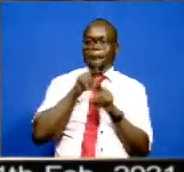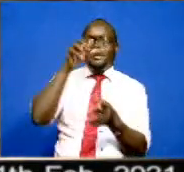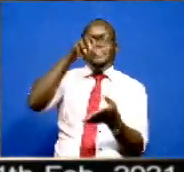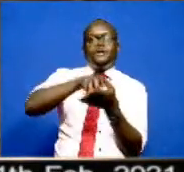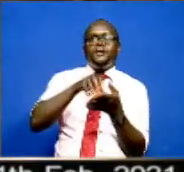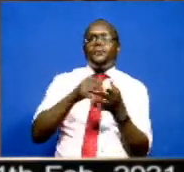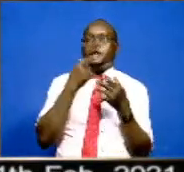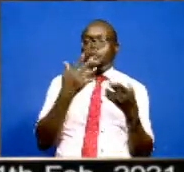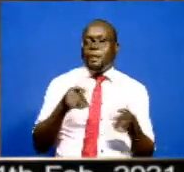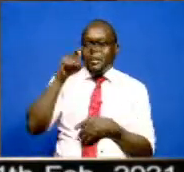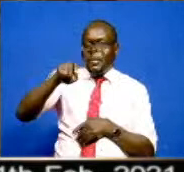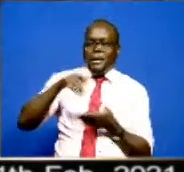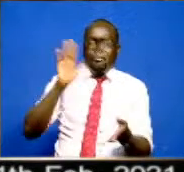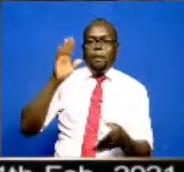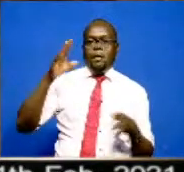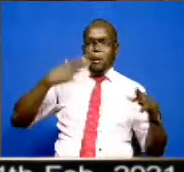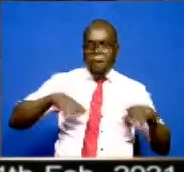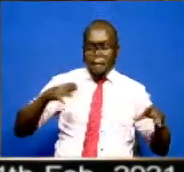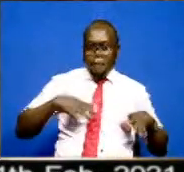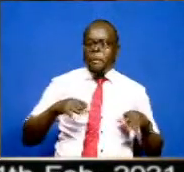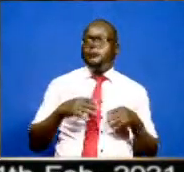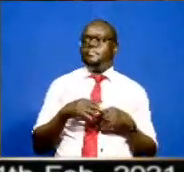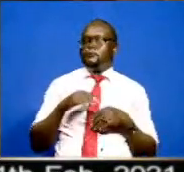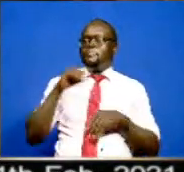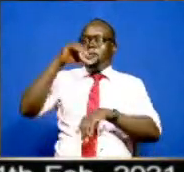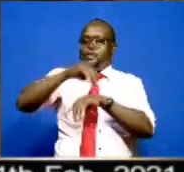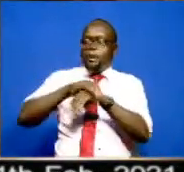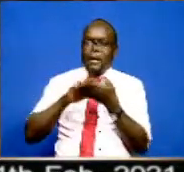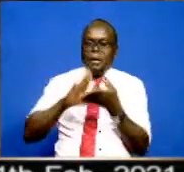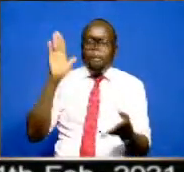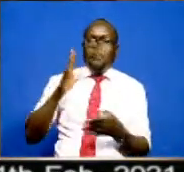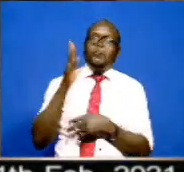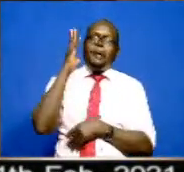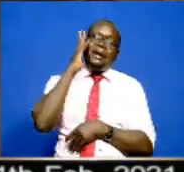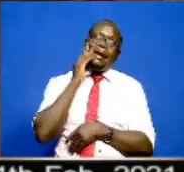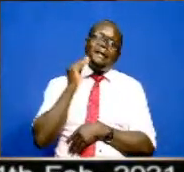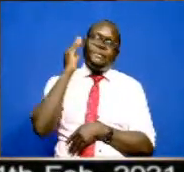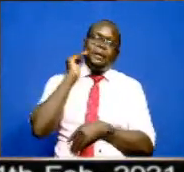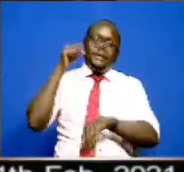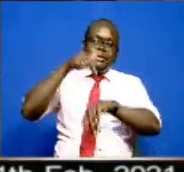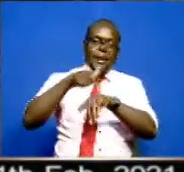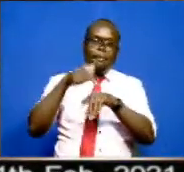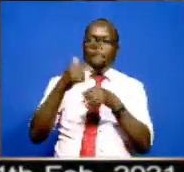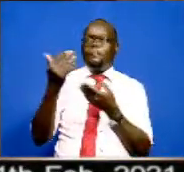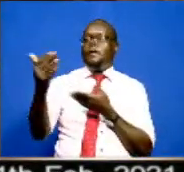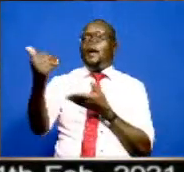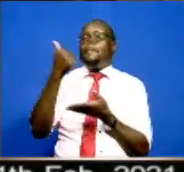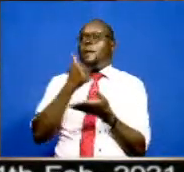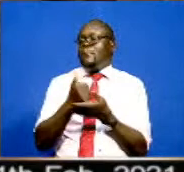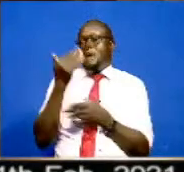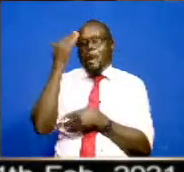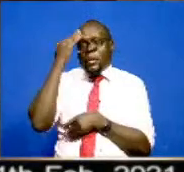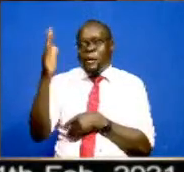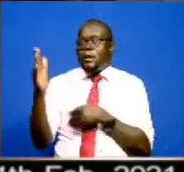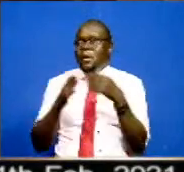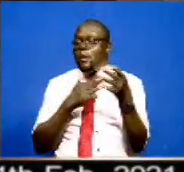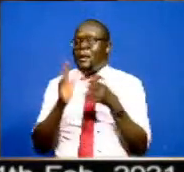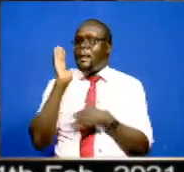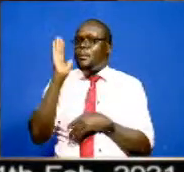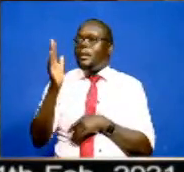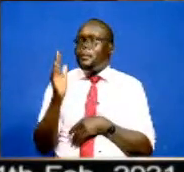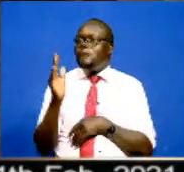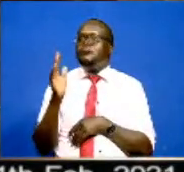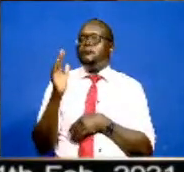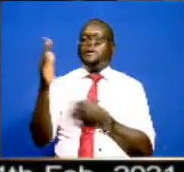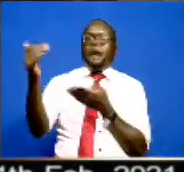saying that we need more people to get more experience on vetting of appointment, because we don't even know whether there'll be an appointment or